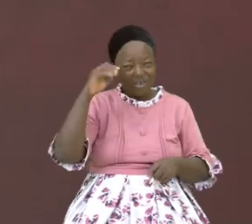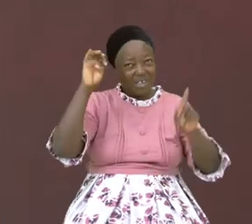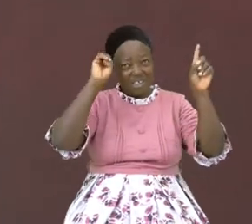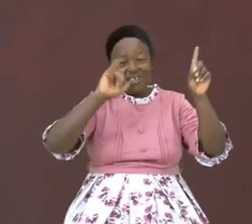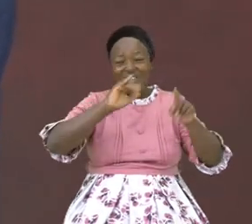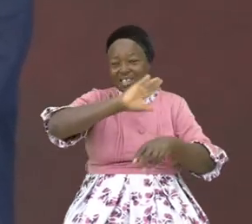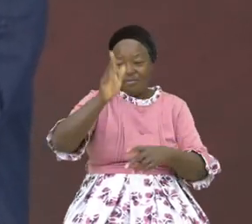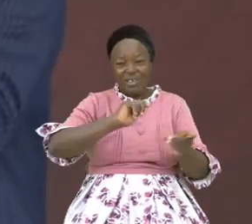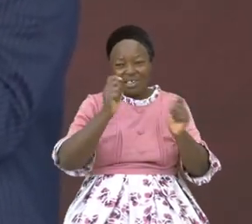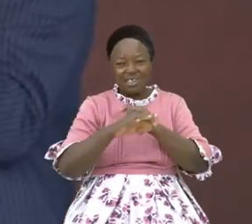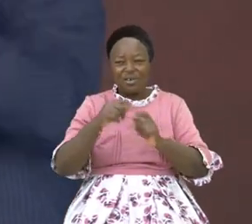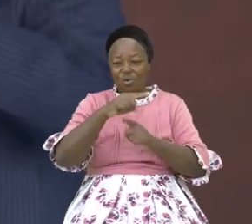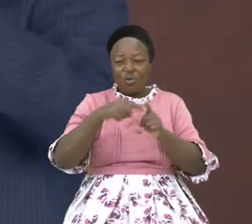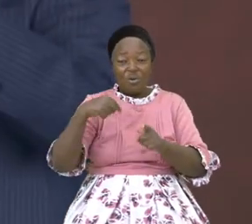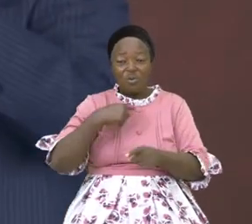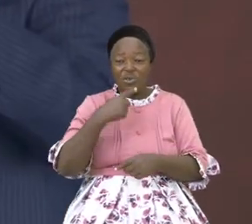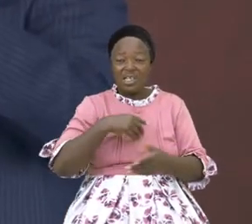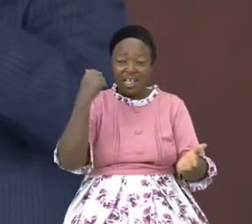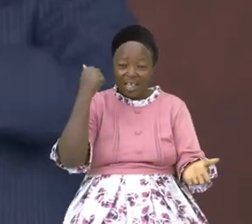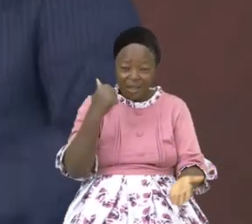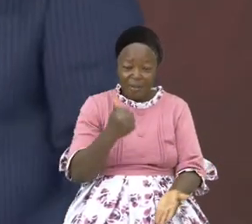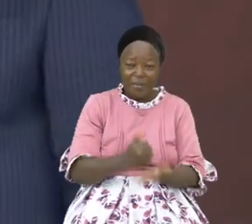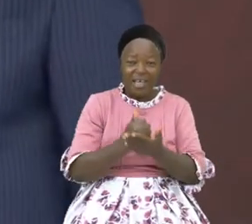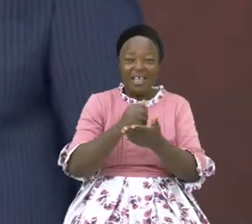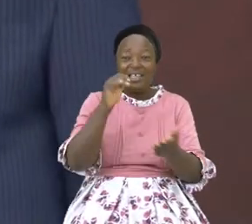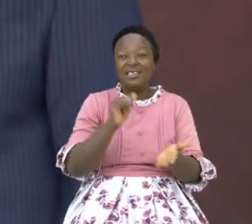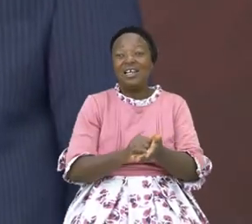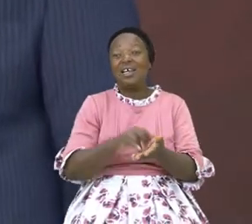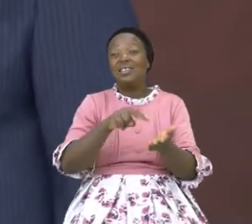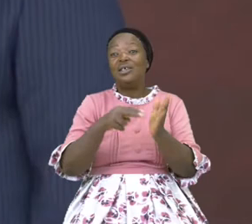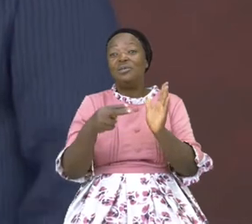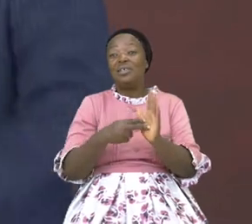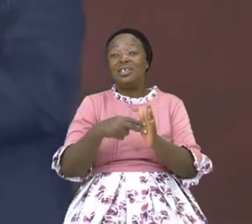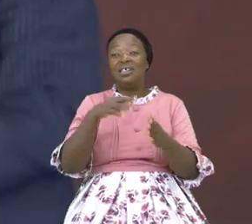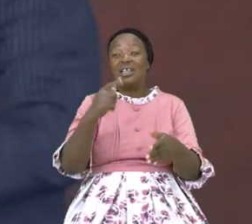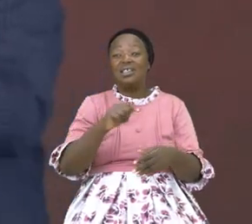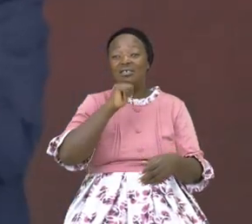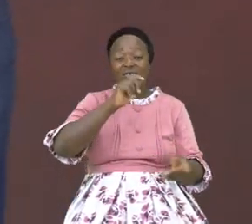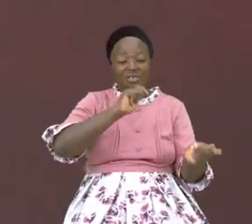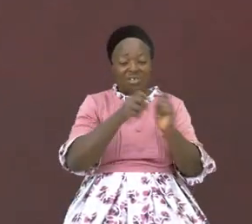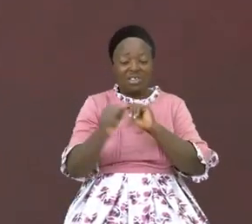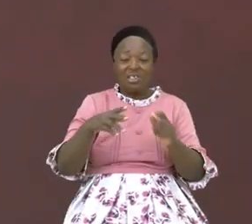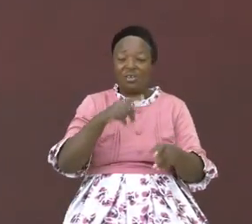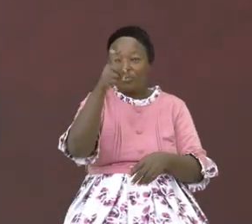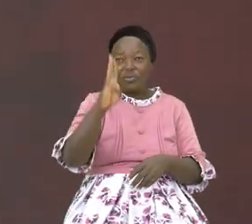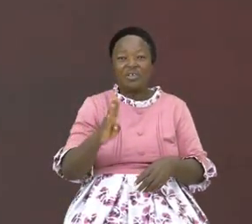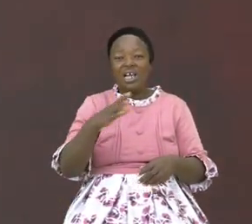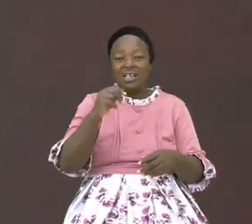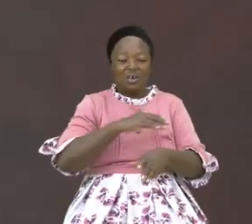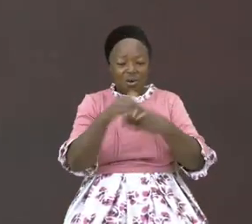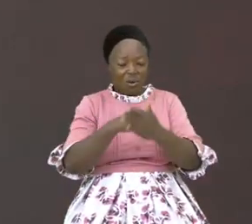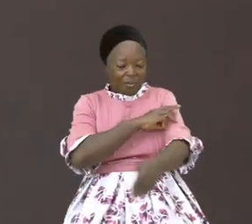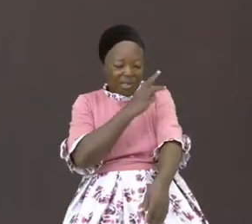when we say amen, that is the immutability of God, the Almighty, in Hebrews